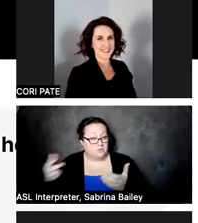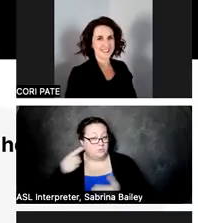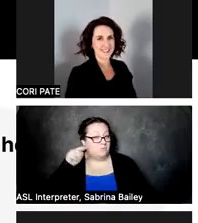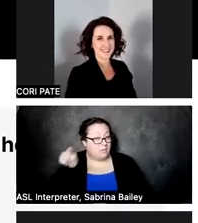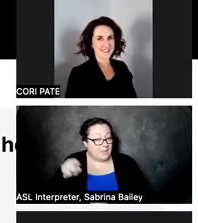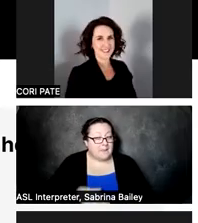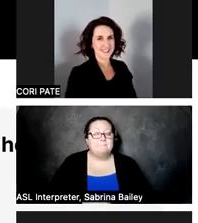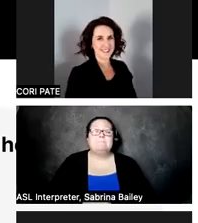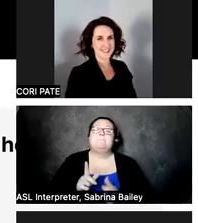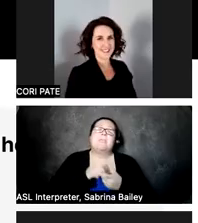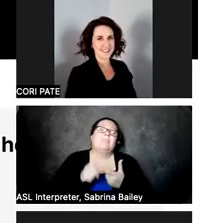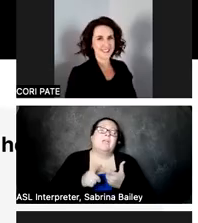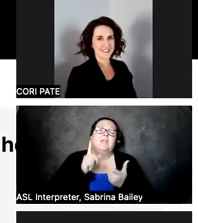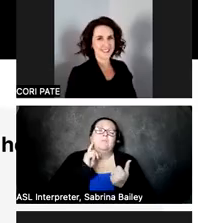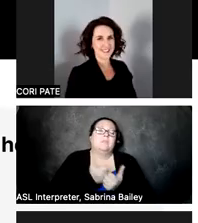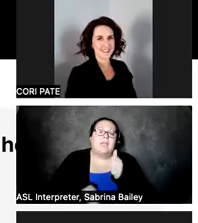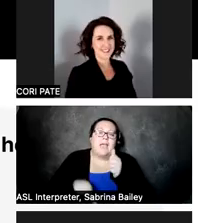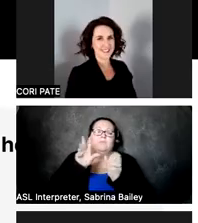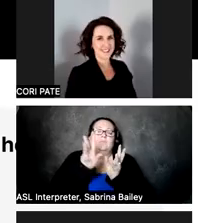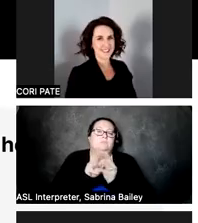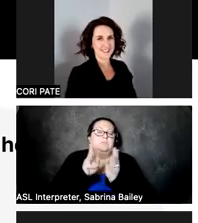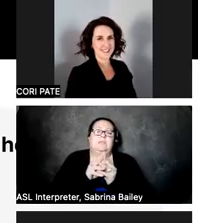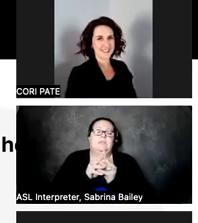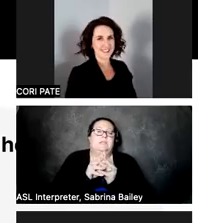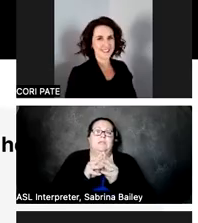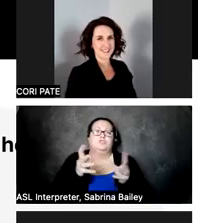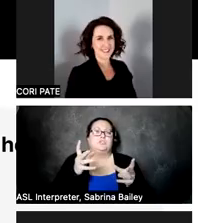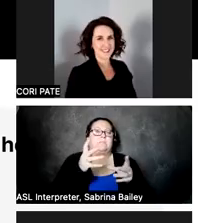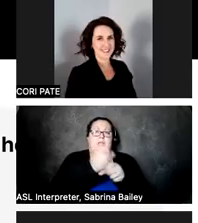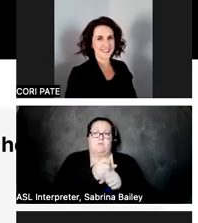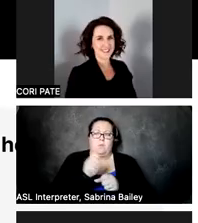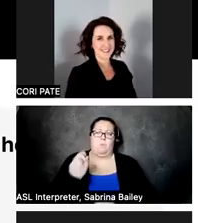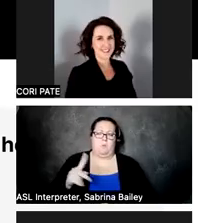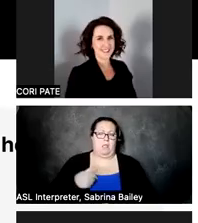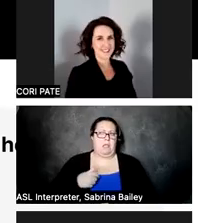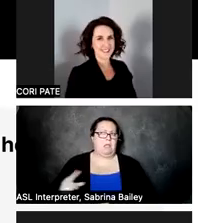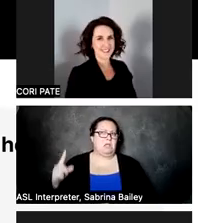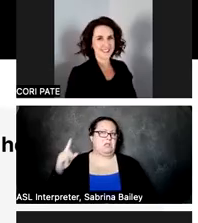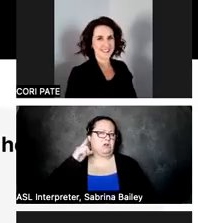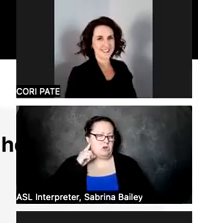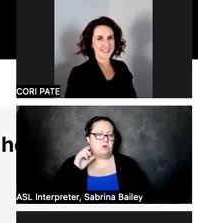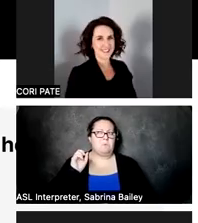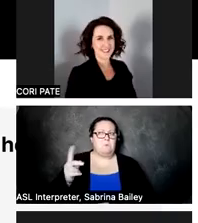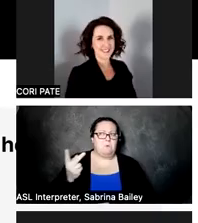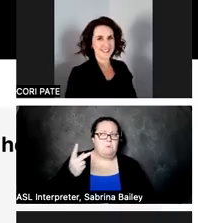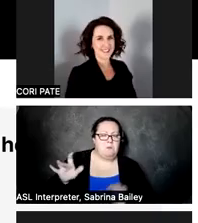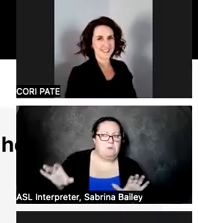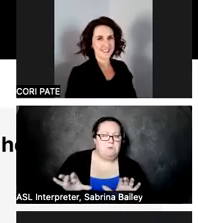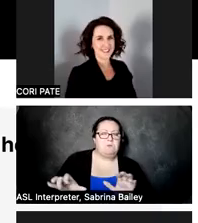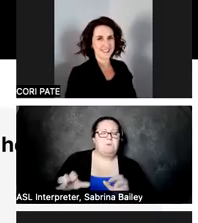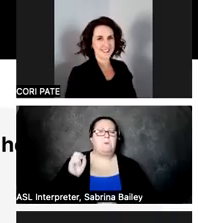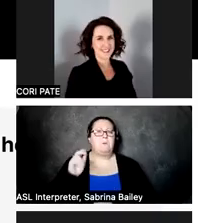And then just kind of through every meeting, just paraphrasing, okay, this is what I heard, this is what we're doing,